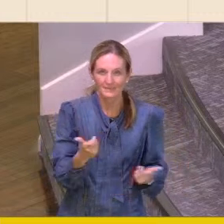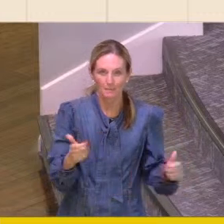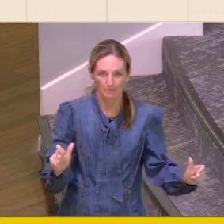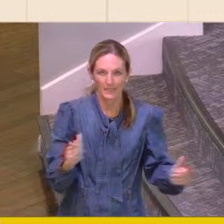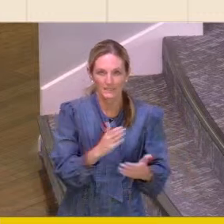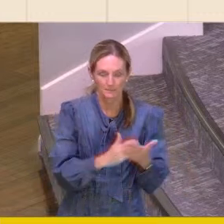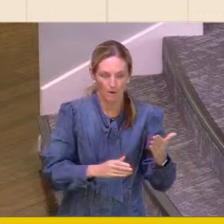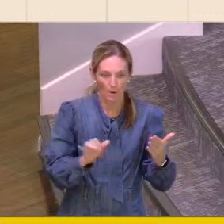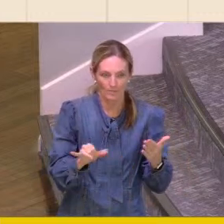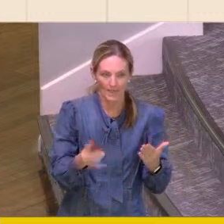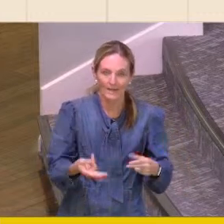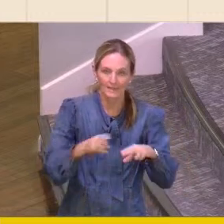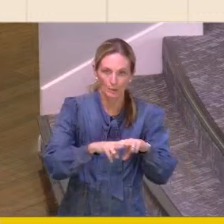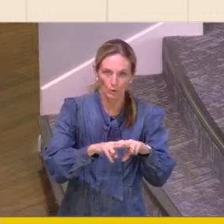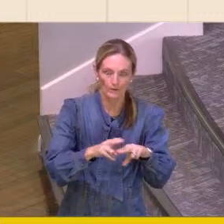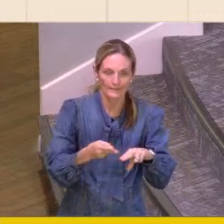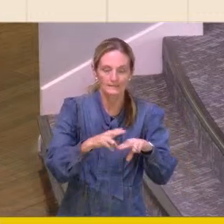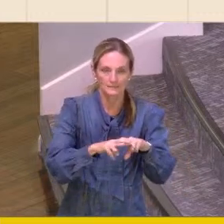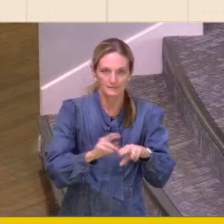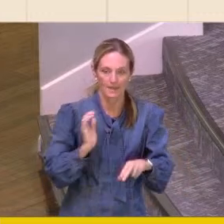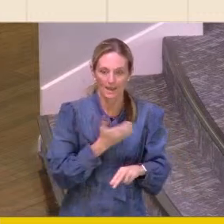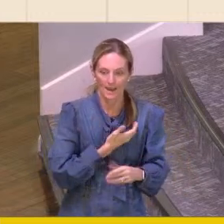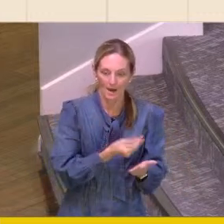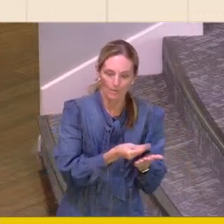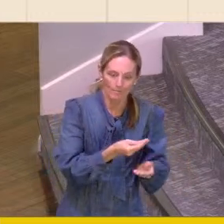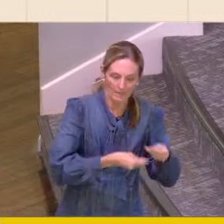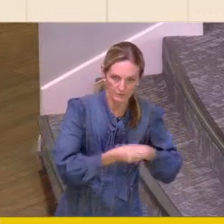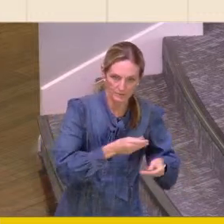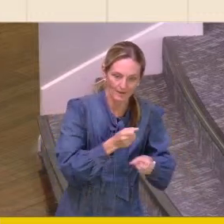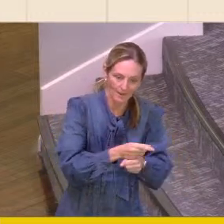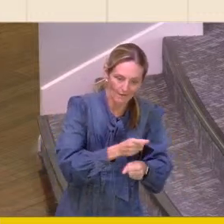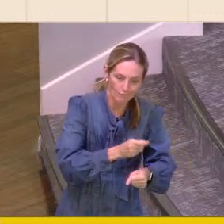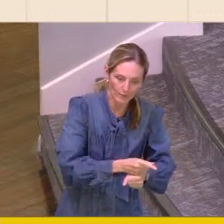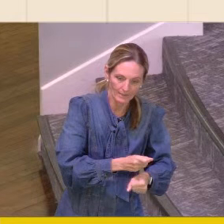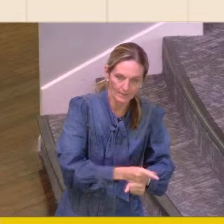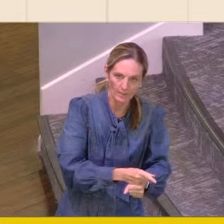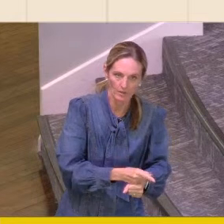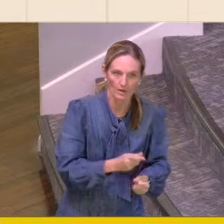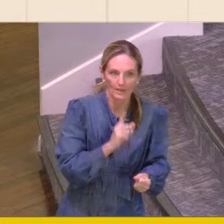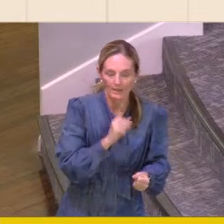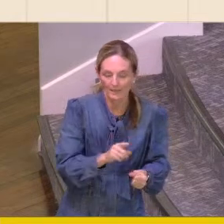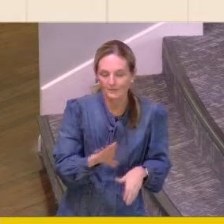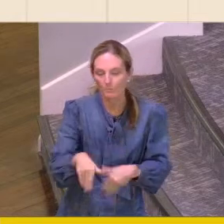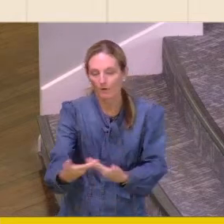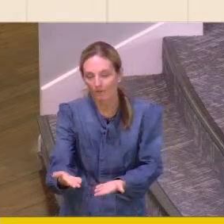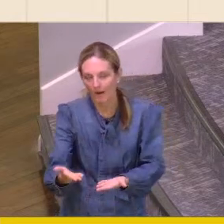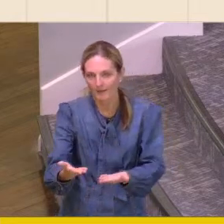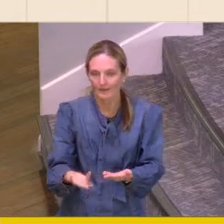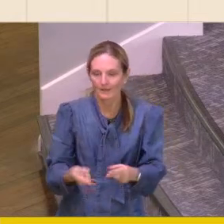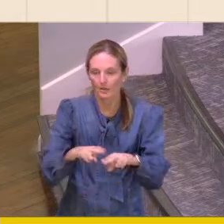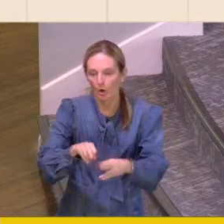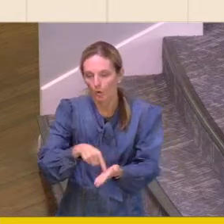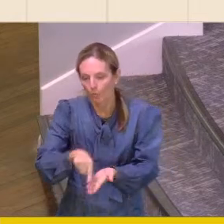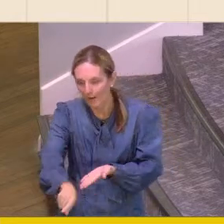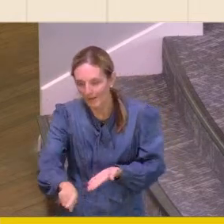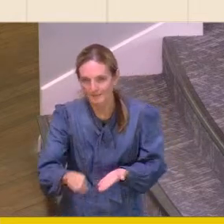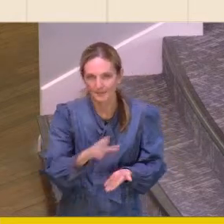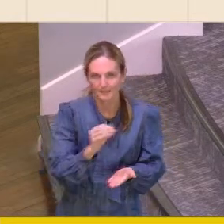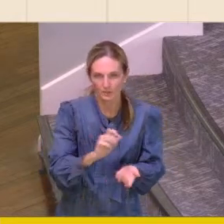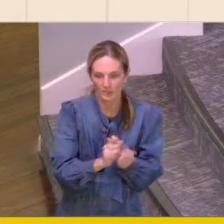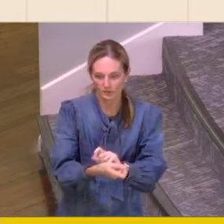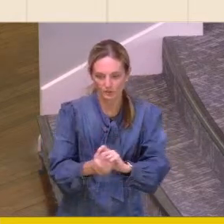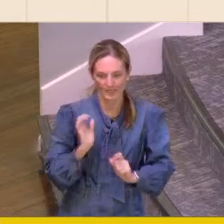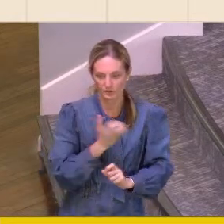increased the size of this budget year after year is just providing those raises, shifting our entire